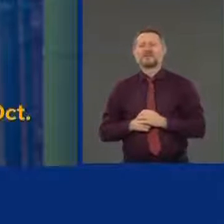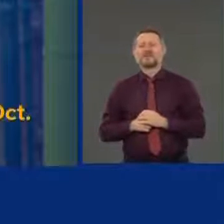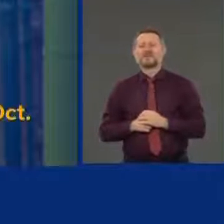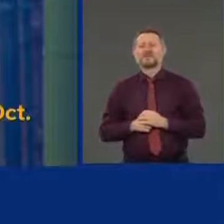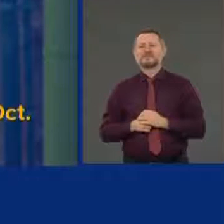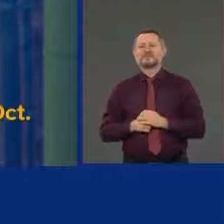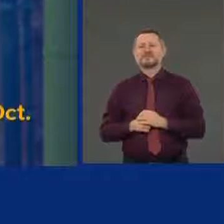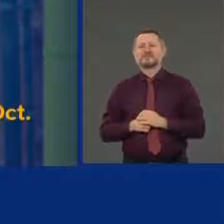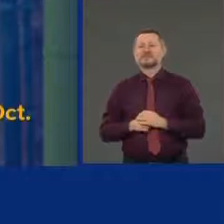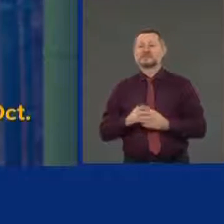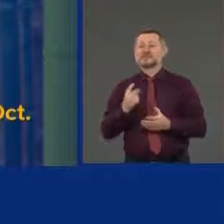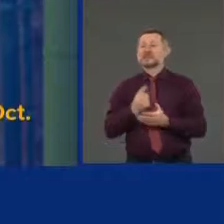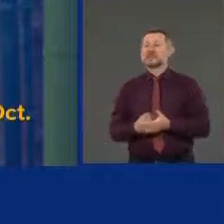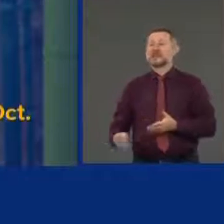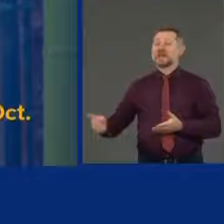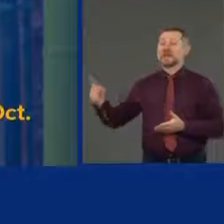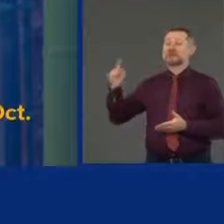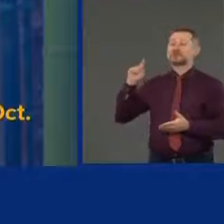Last week,